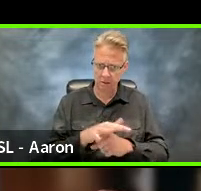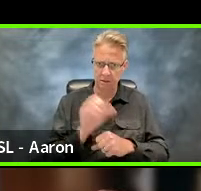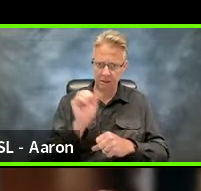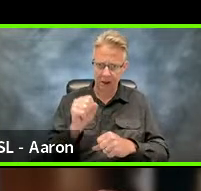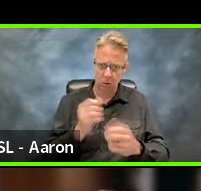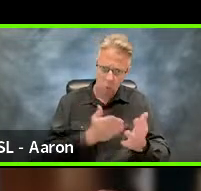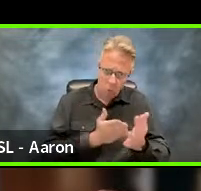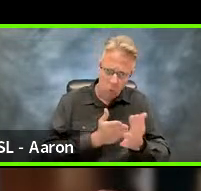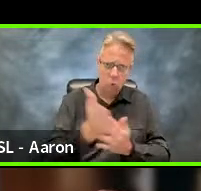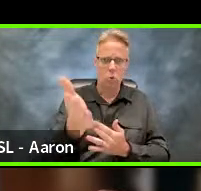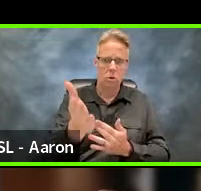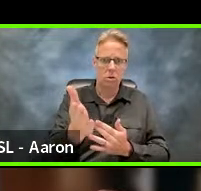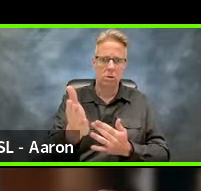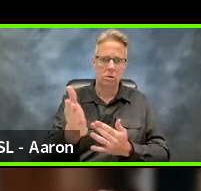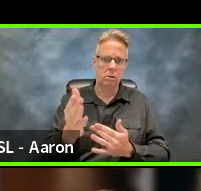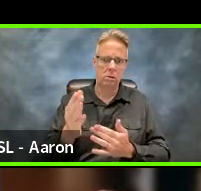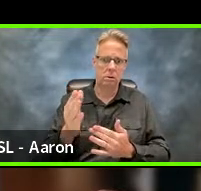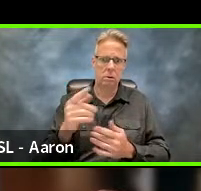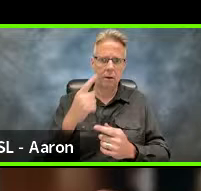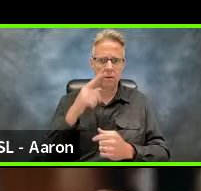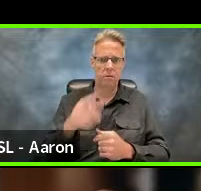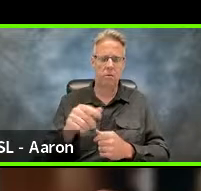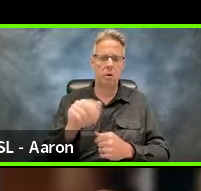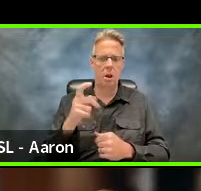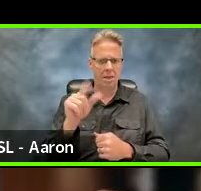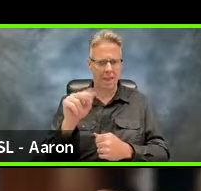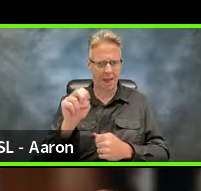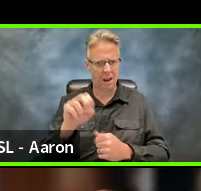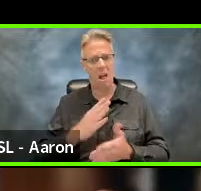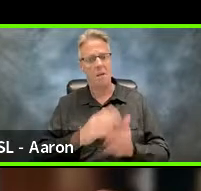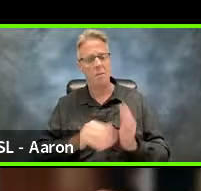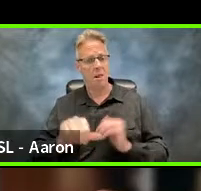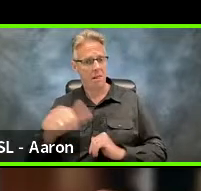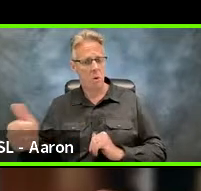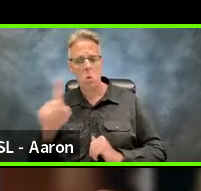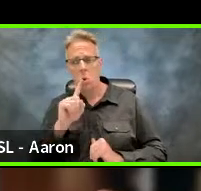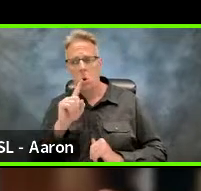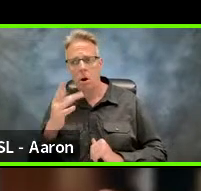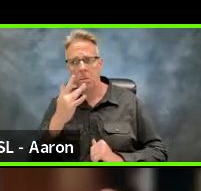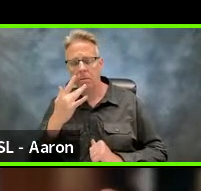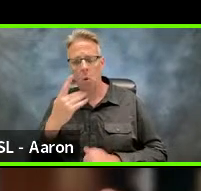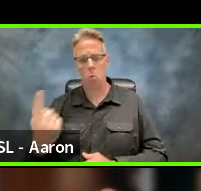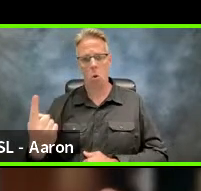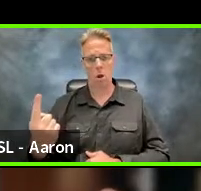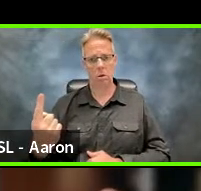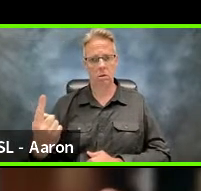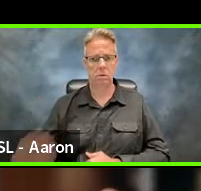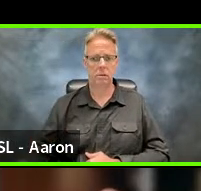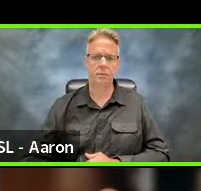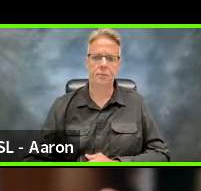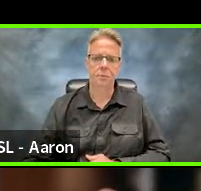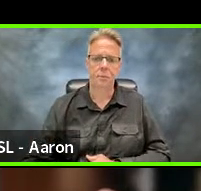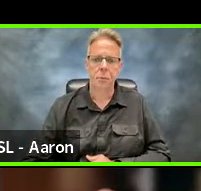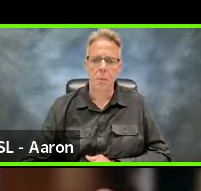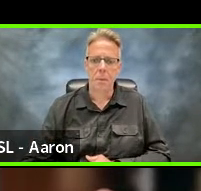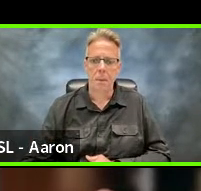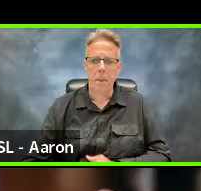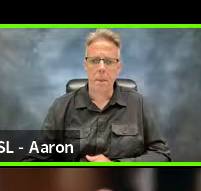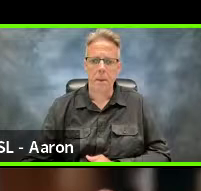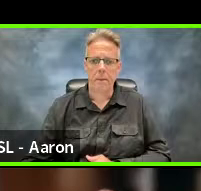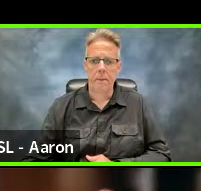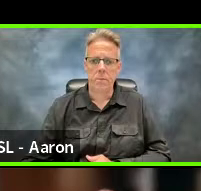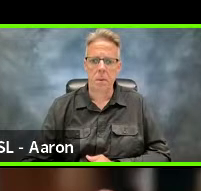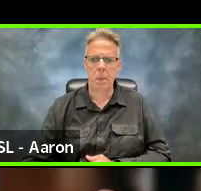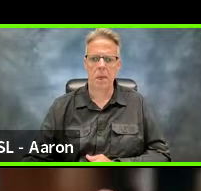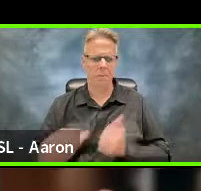through 2 aux lanes, and then others really prefer 1 aux lane. And so how do